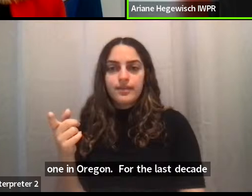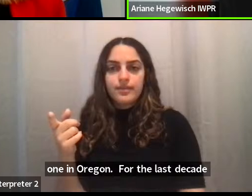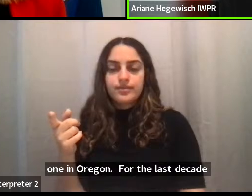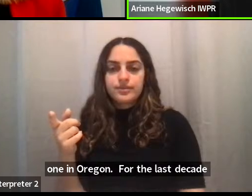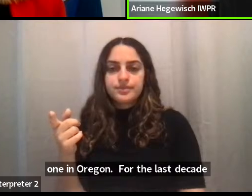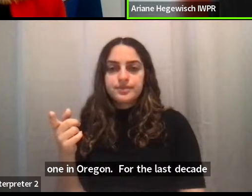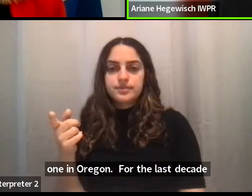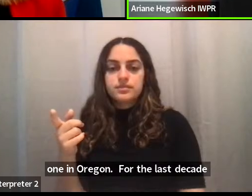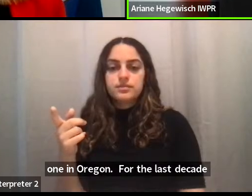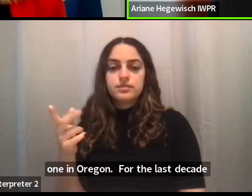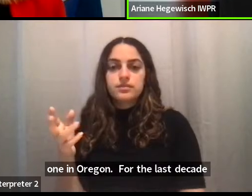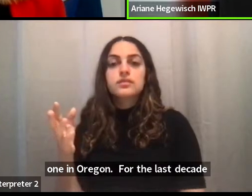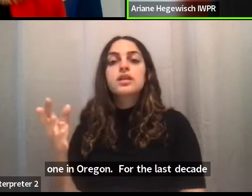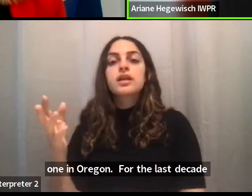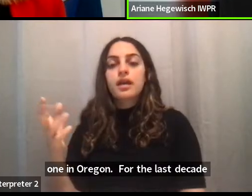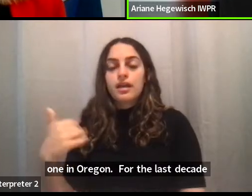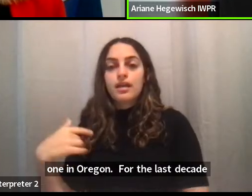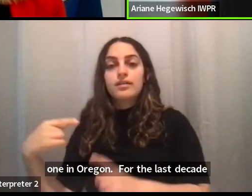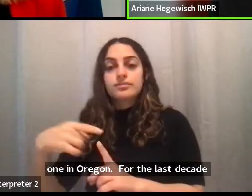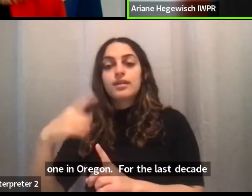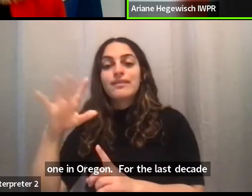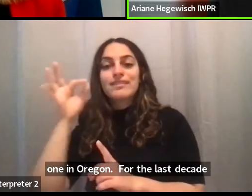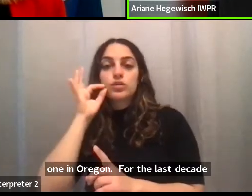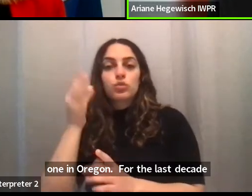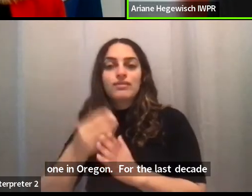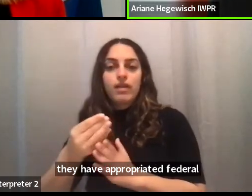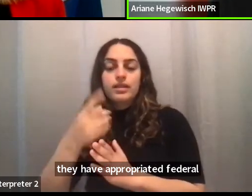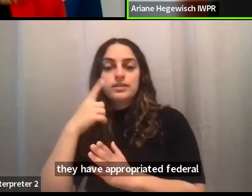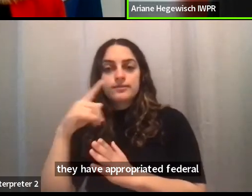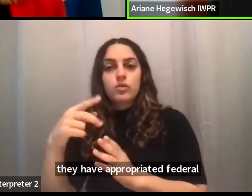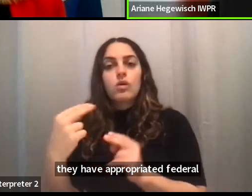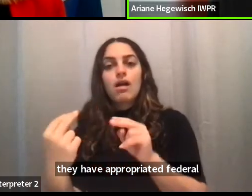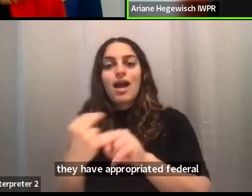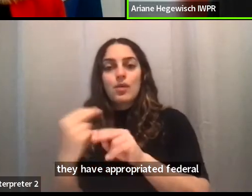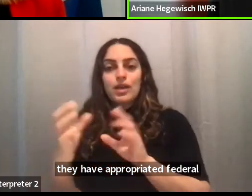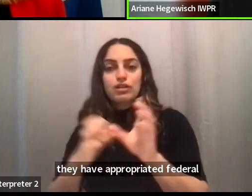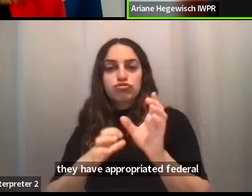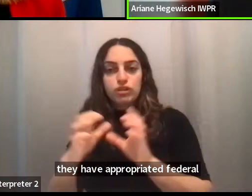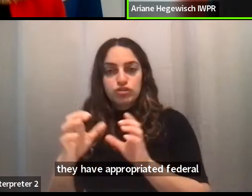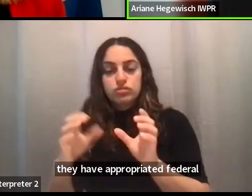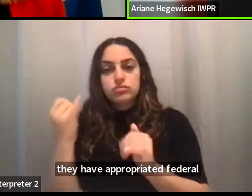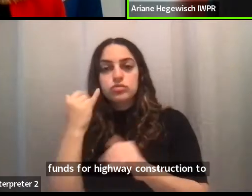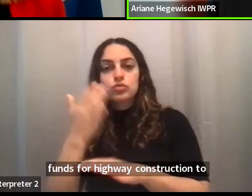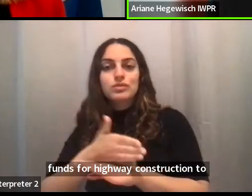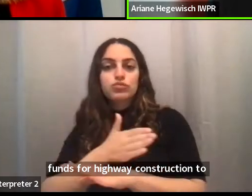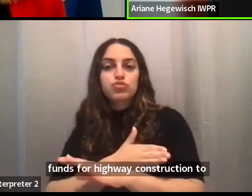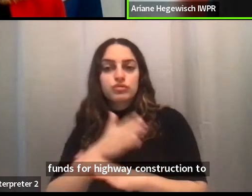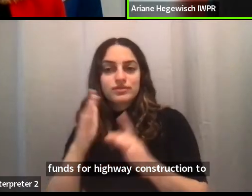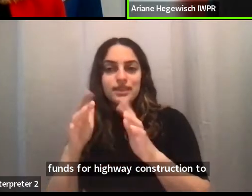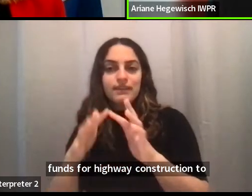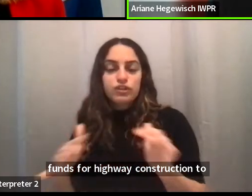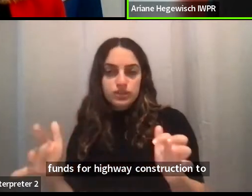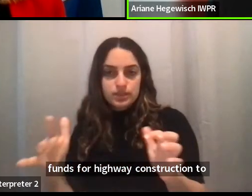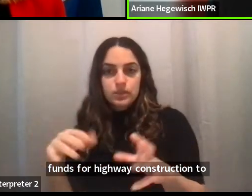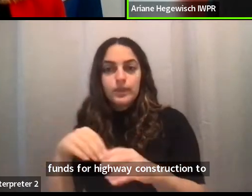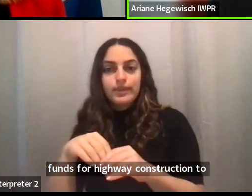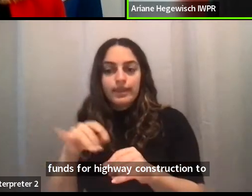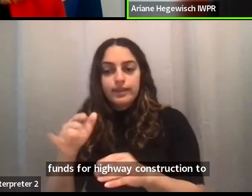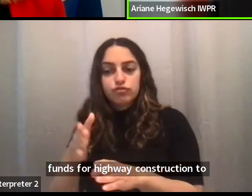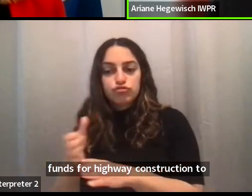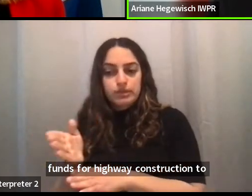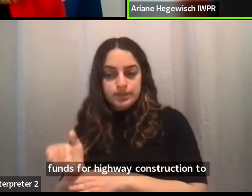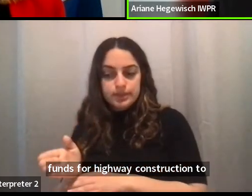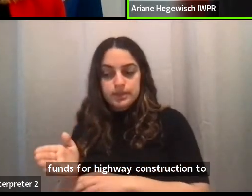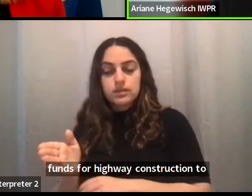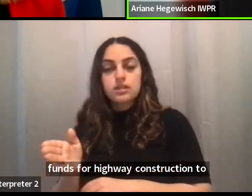the federal funds for highway construction to improve diversity in the trades